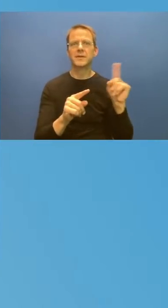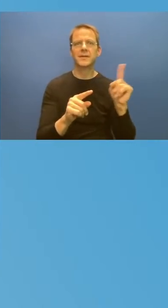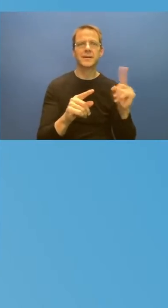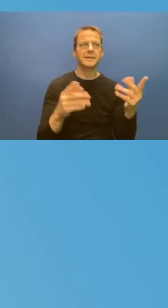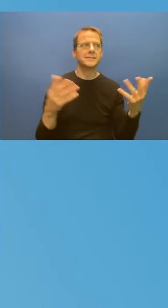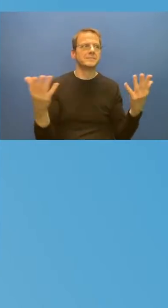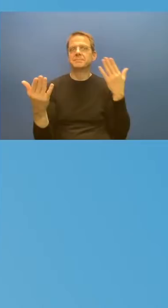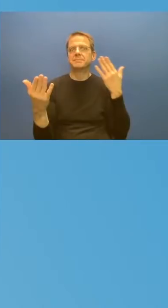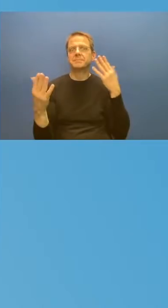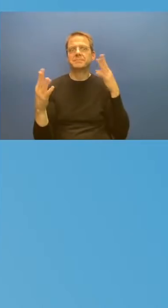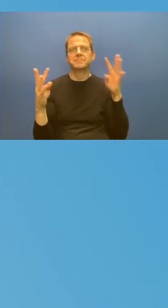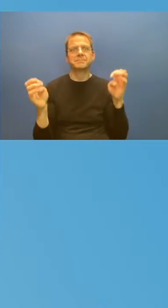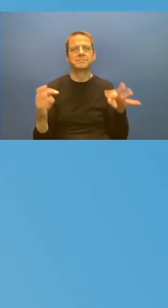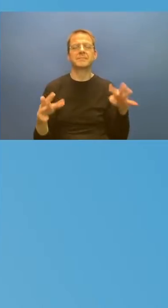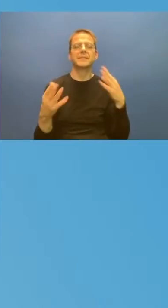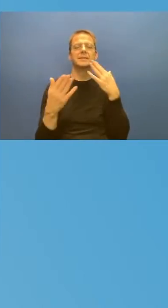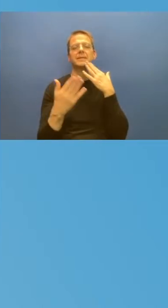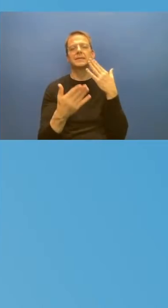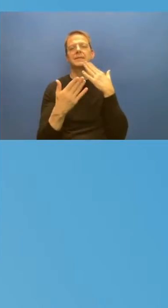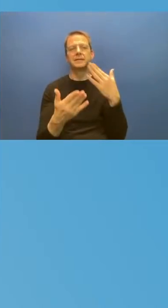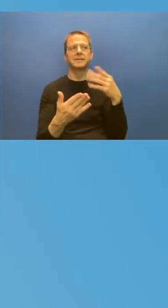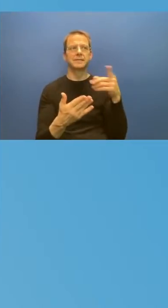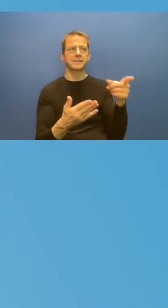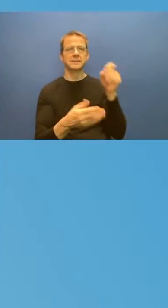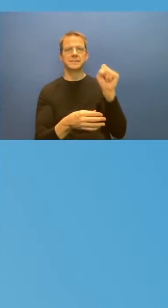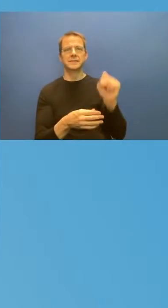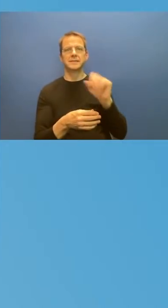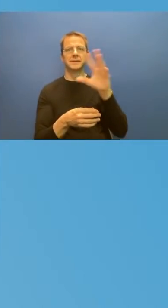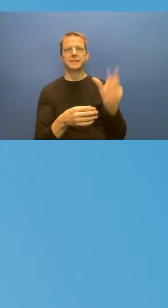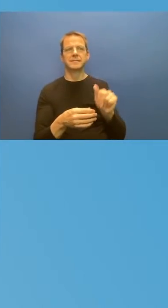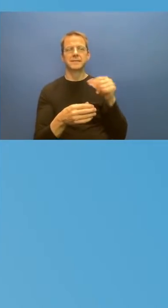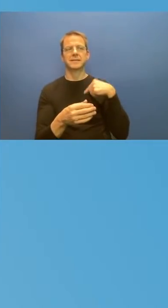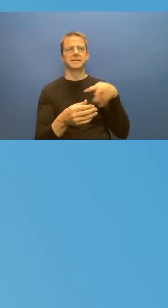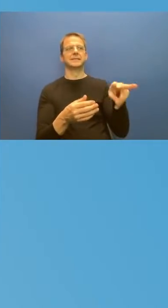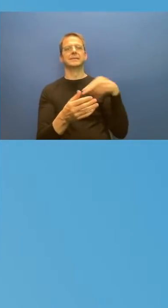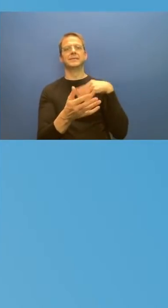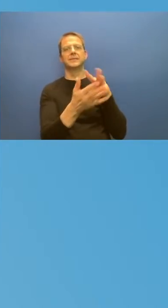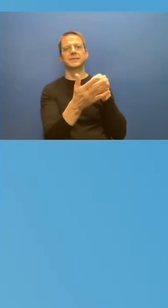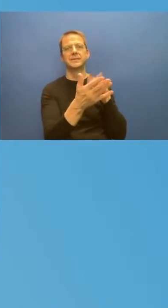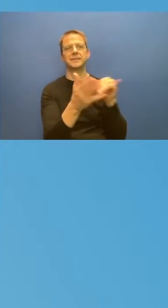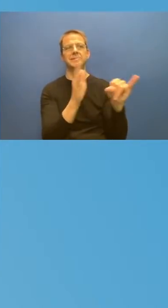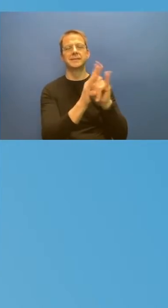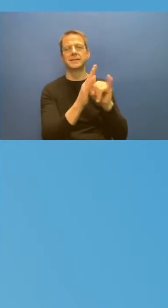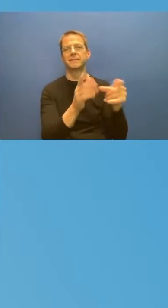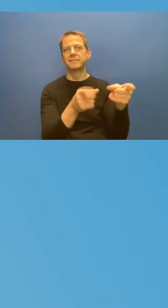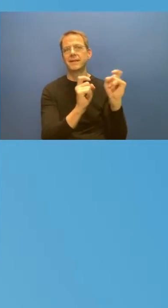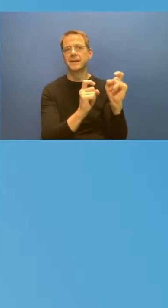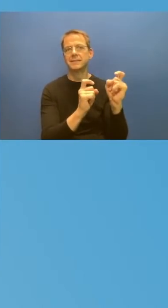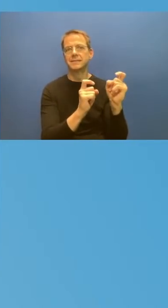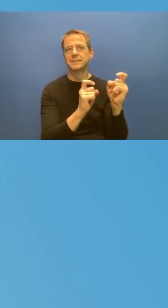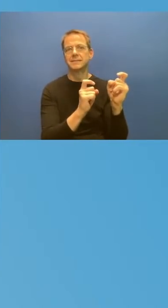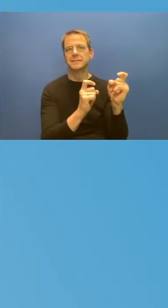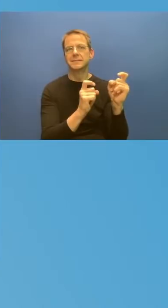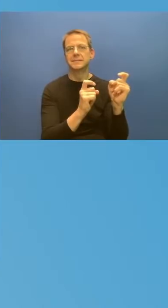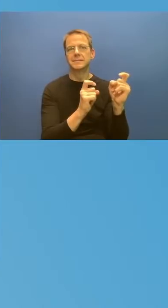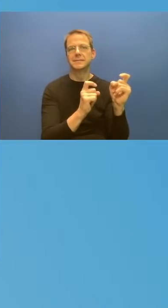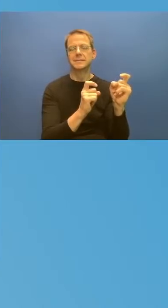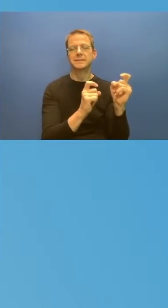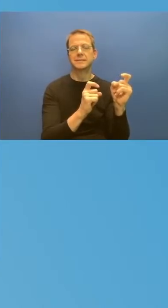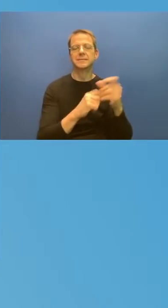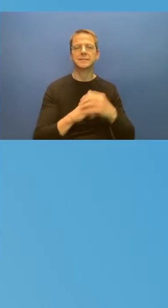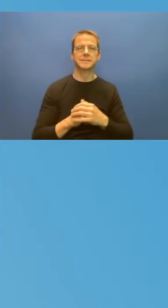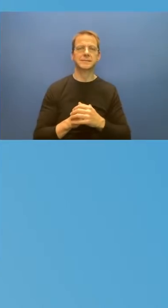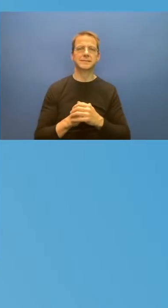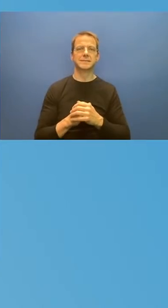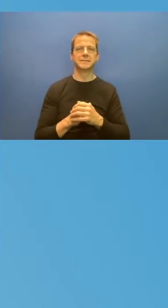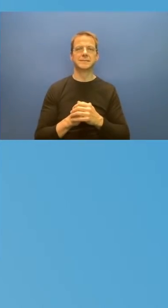quickly. We've been able to get surveillance broadened out across the globe. We're identifying cases very quickly. But it